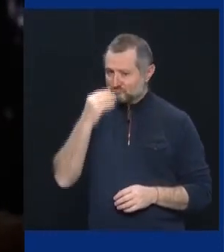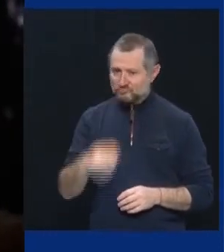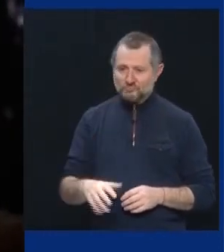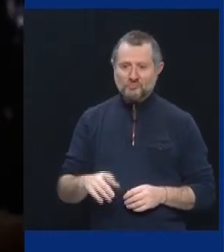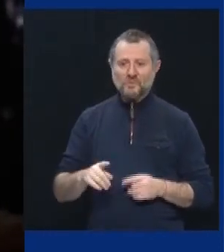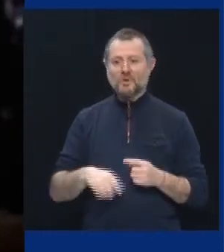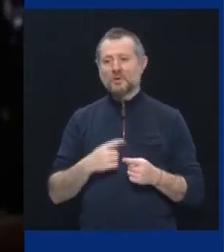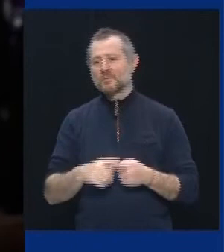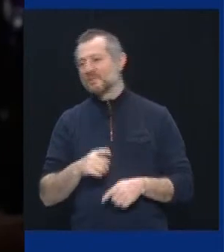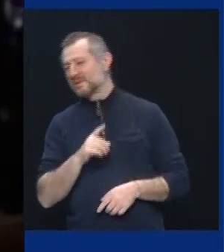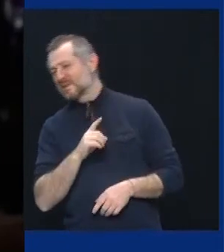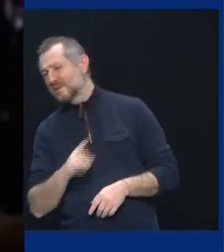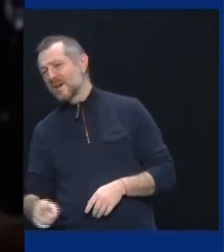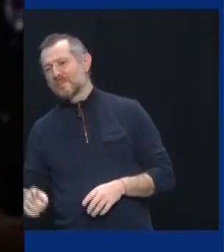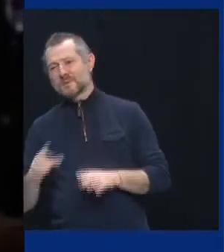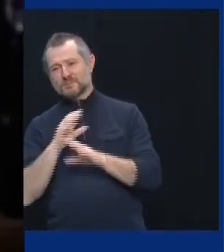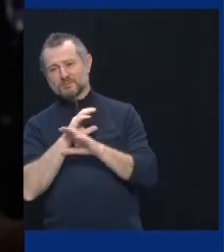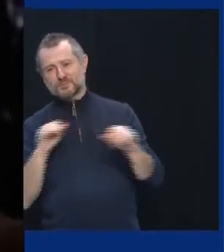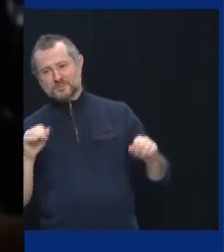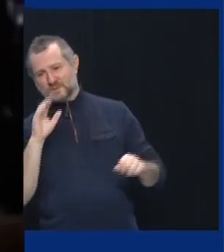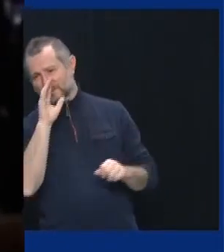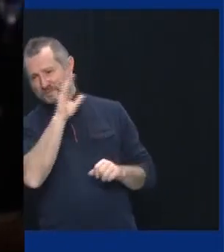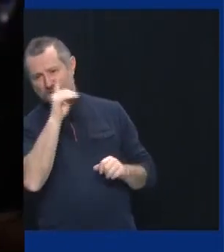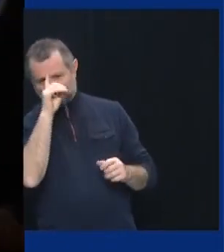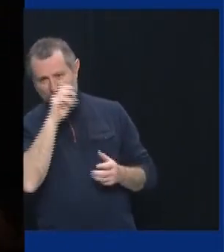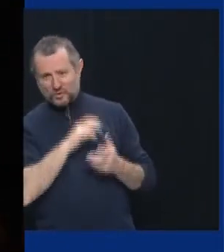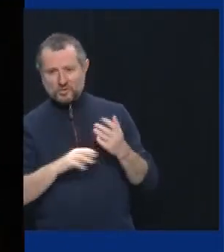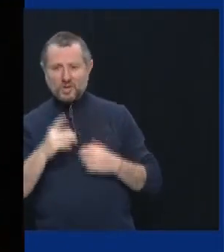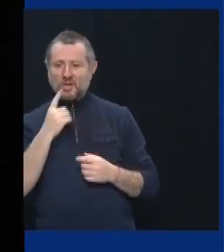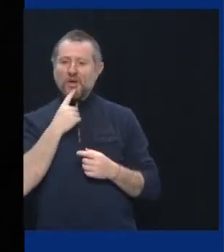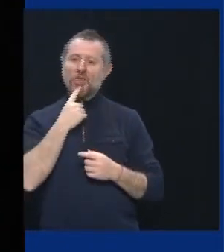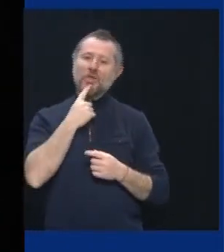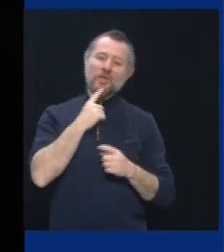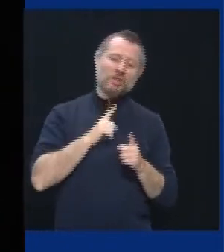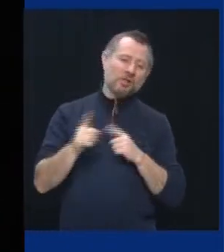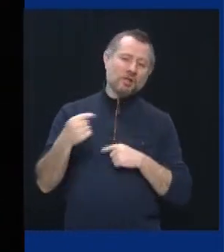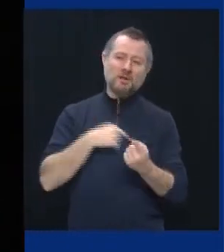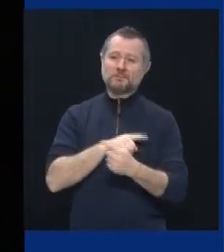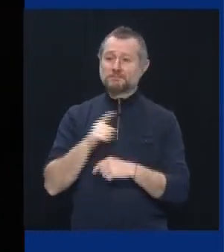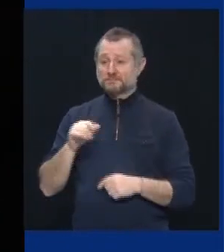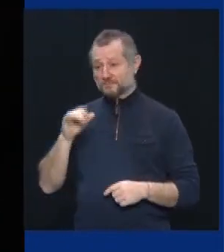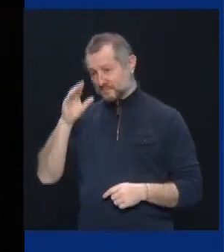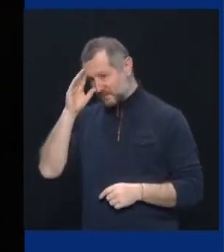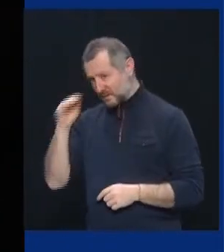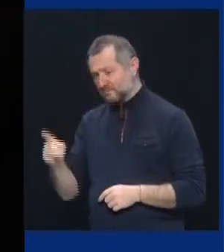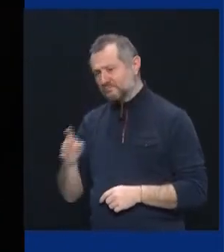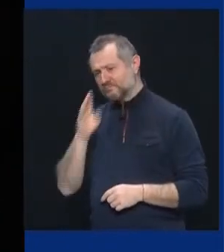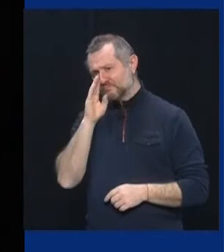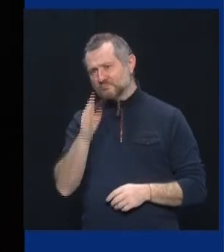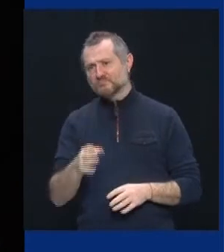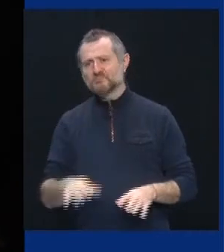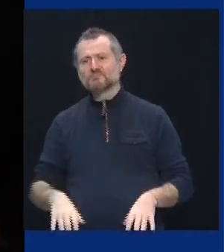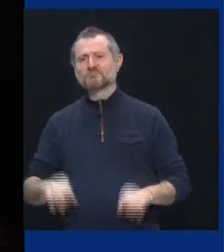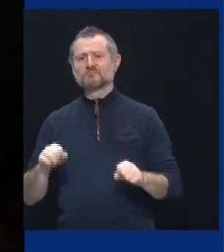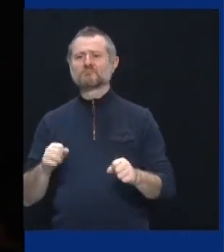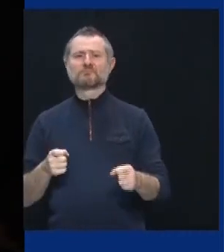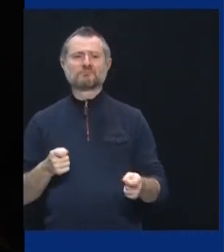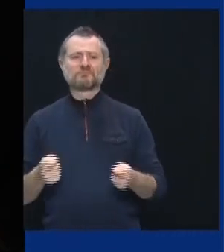confusion that the president had, and he took charge. Yes, indeed he did. And his